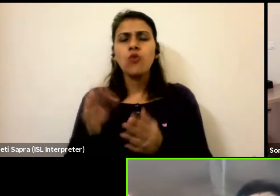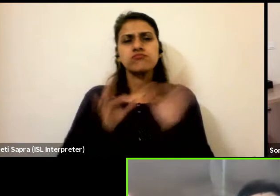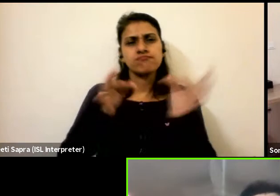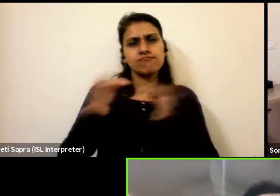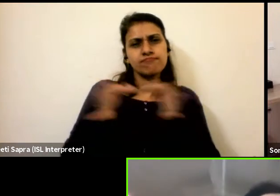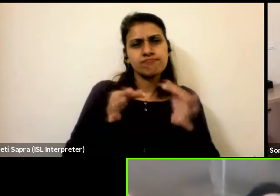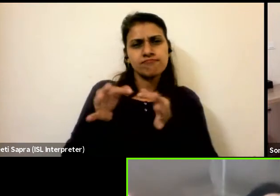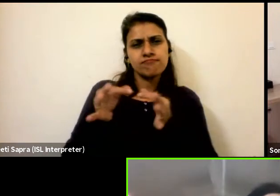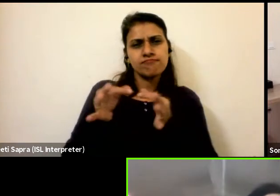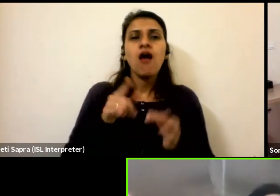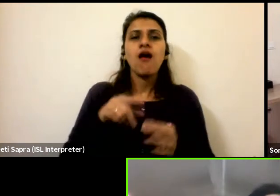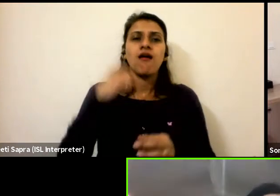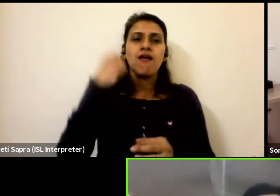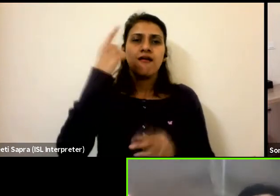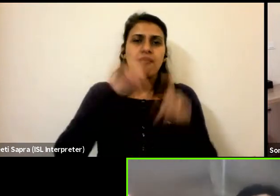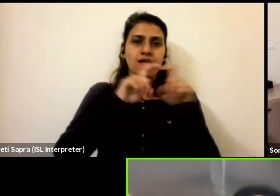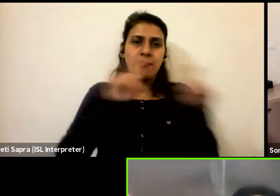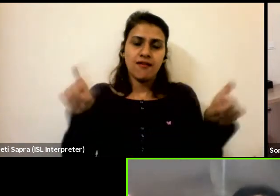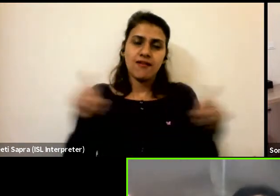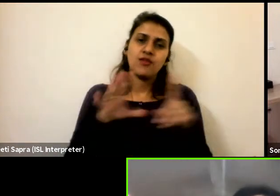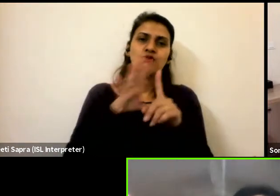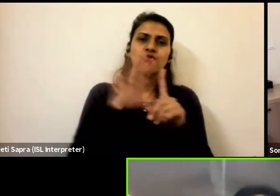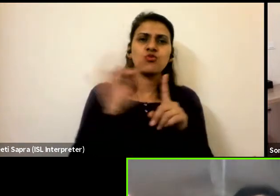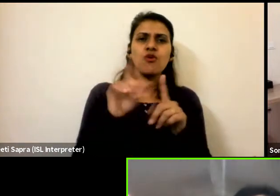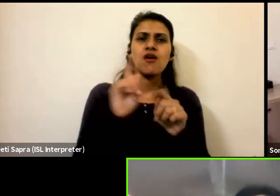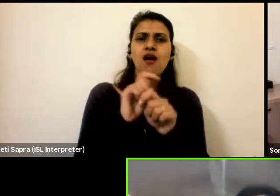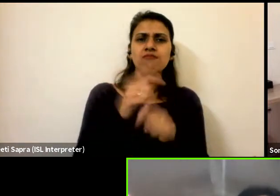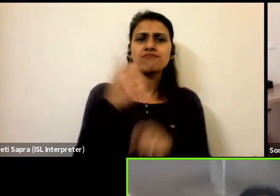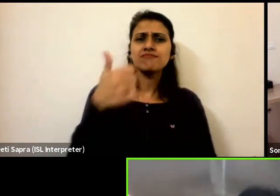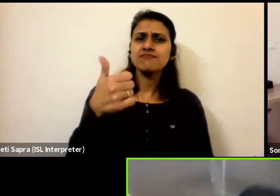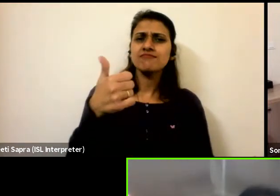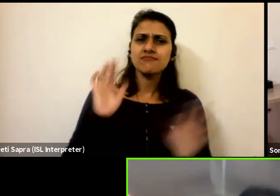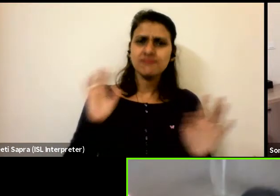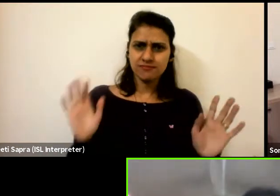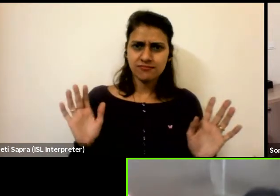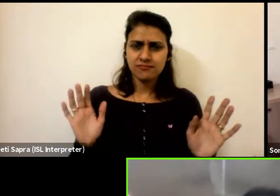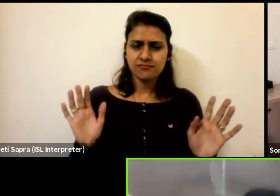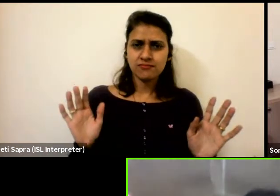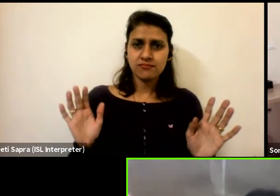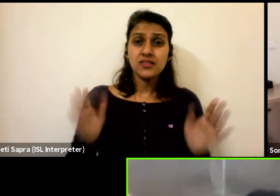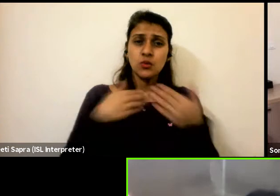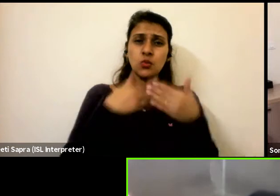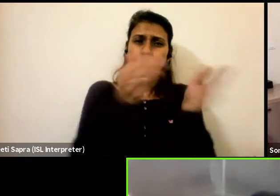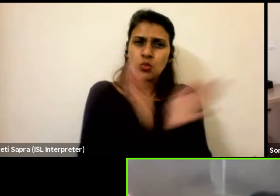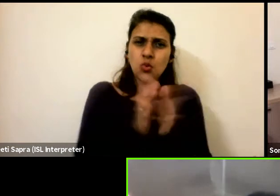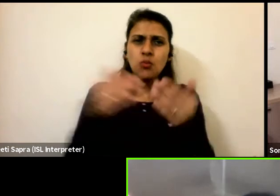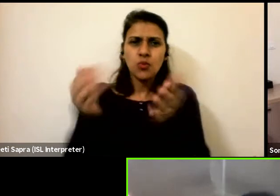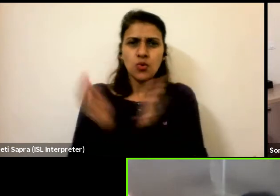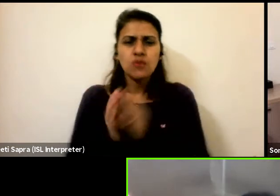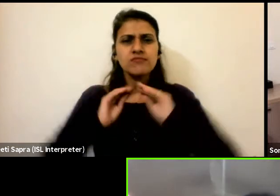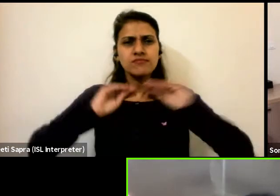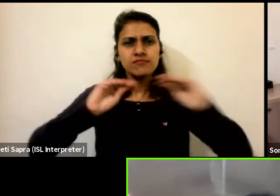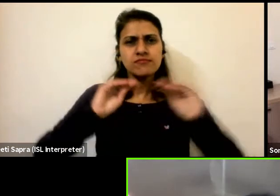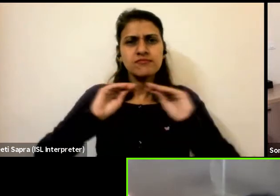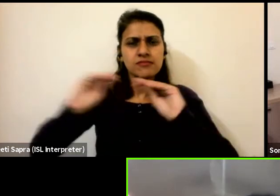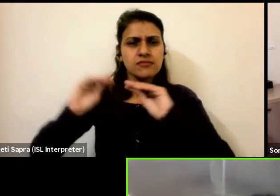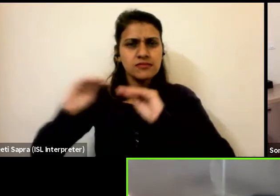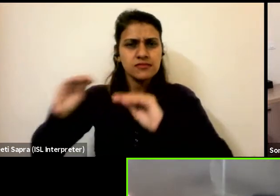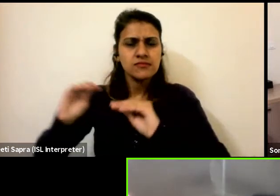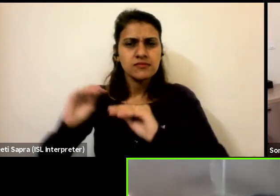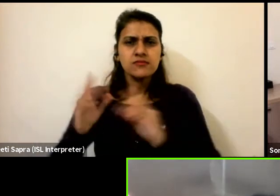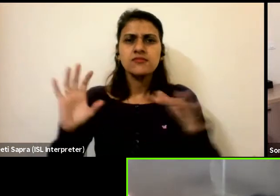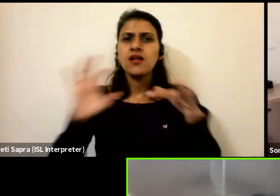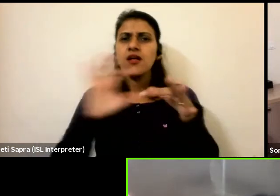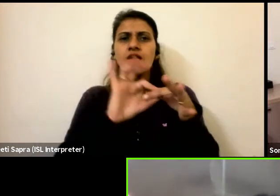that they were expected to do. But we also trained the group in which they were going to be incorporated,